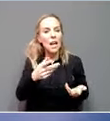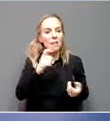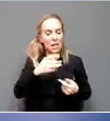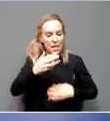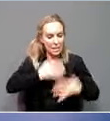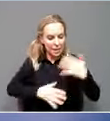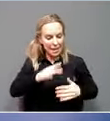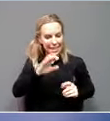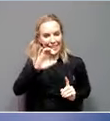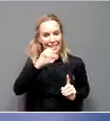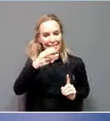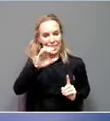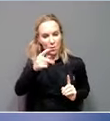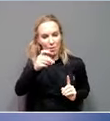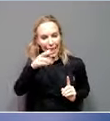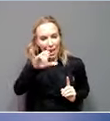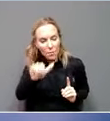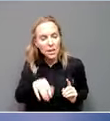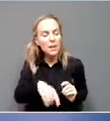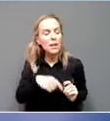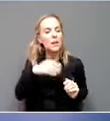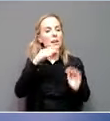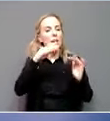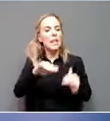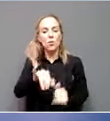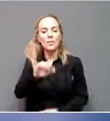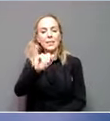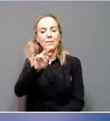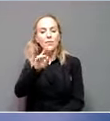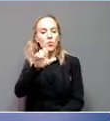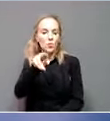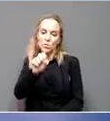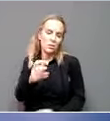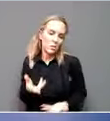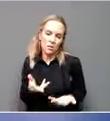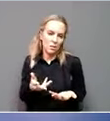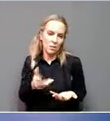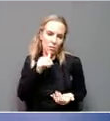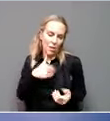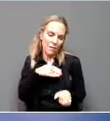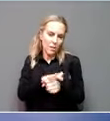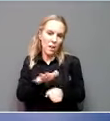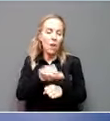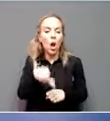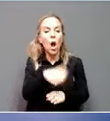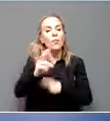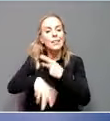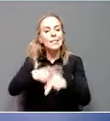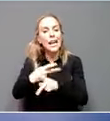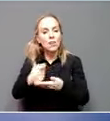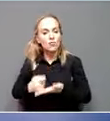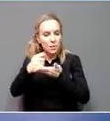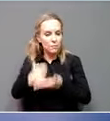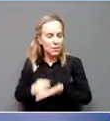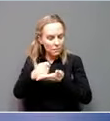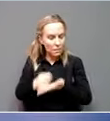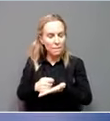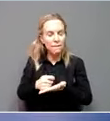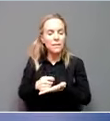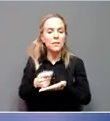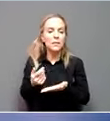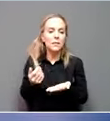infusion. The other thing I would point out is that the other forms of treatment are still a ways off,